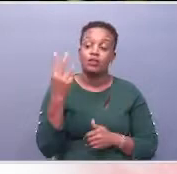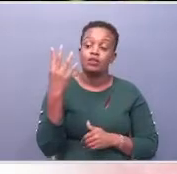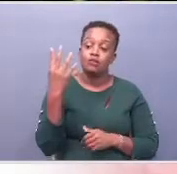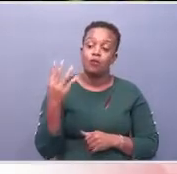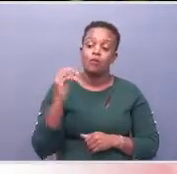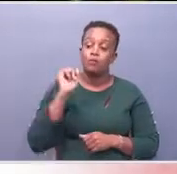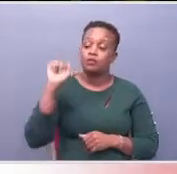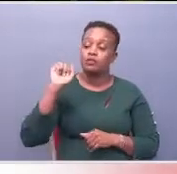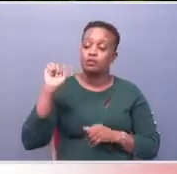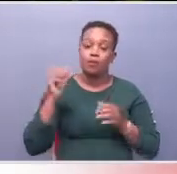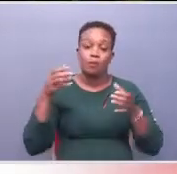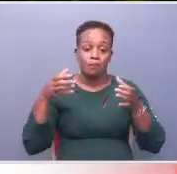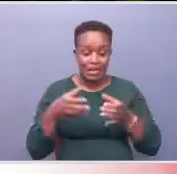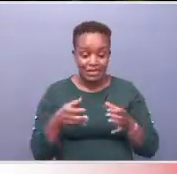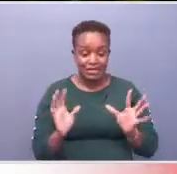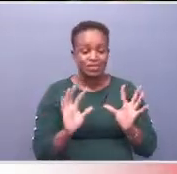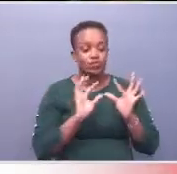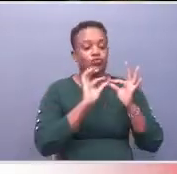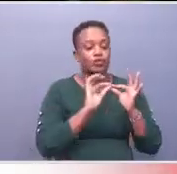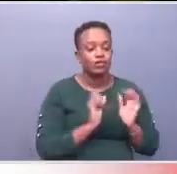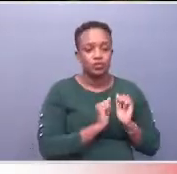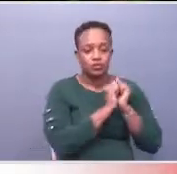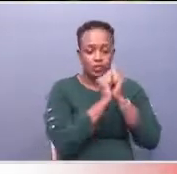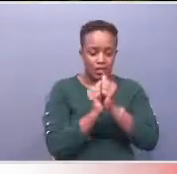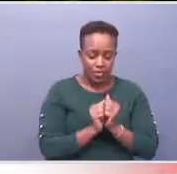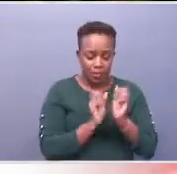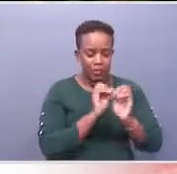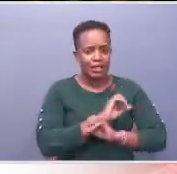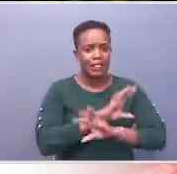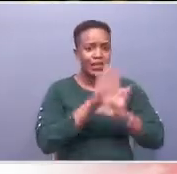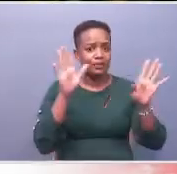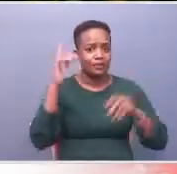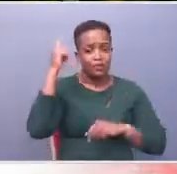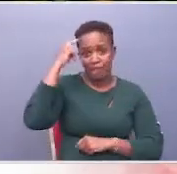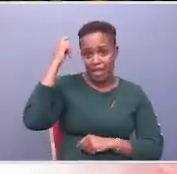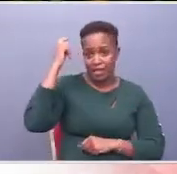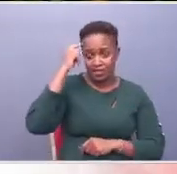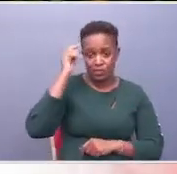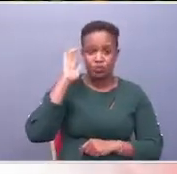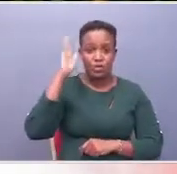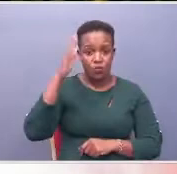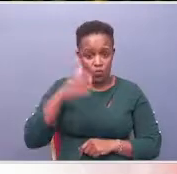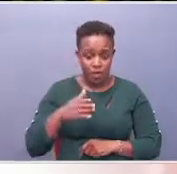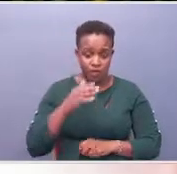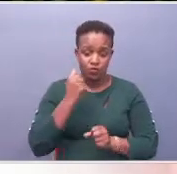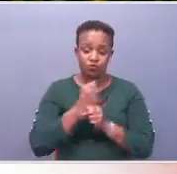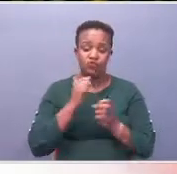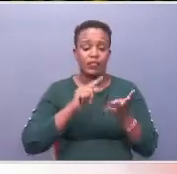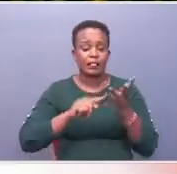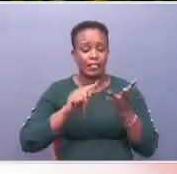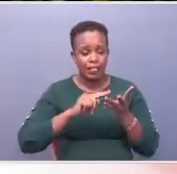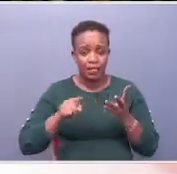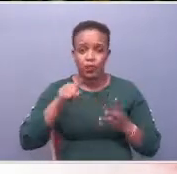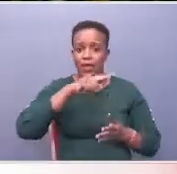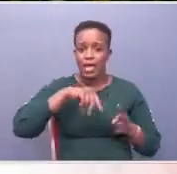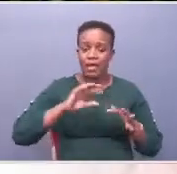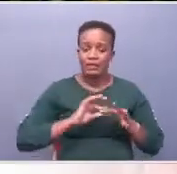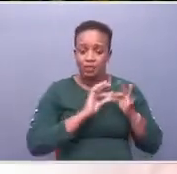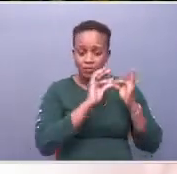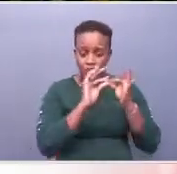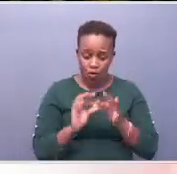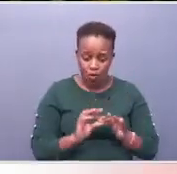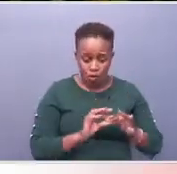parties joining together with a clarity of mind that we are going this way, we are Azimio, and our